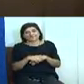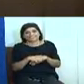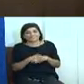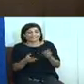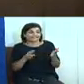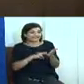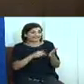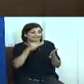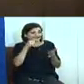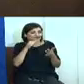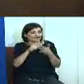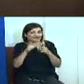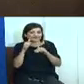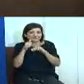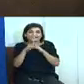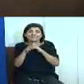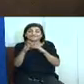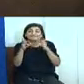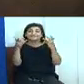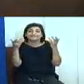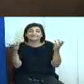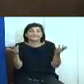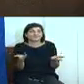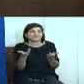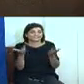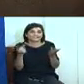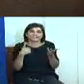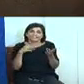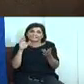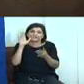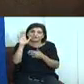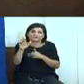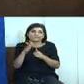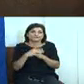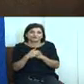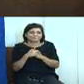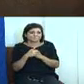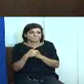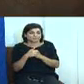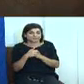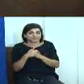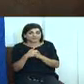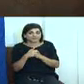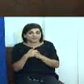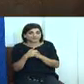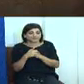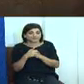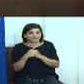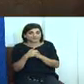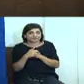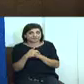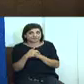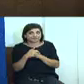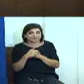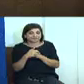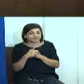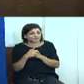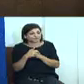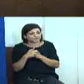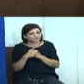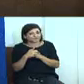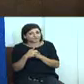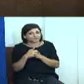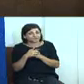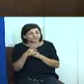Signed, sealed, delivered. I'm yours. And I saw you singing that too. And I was listening and thinking that